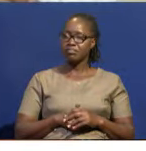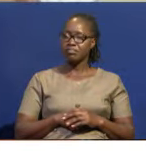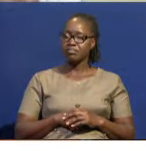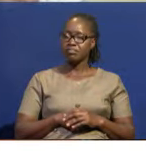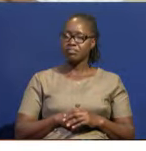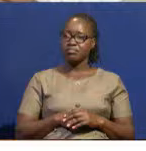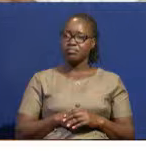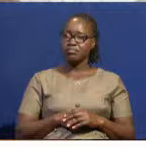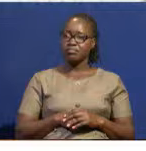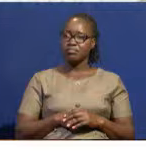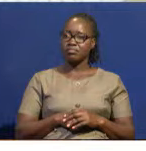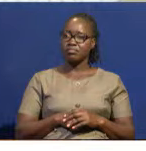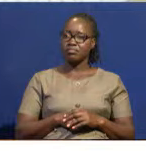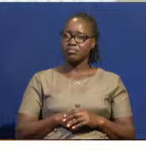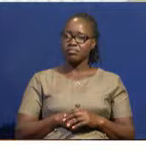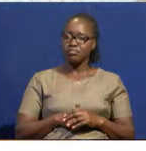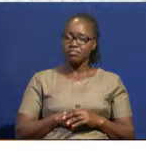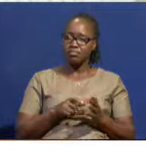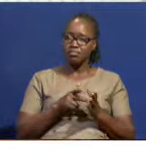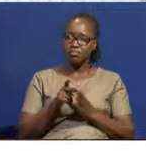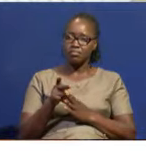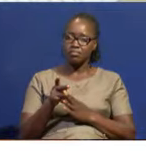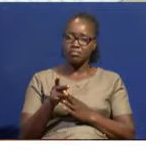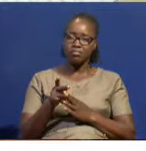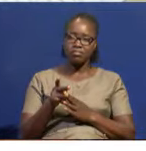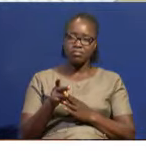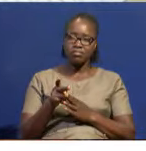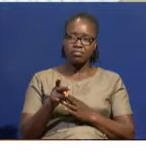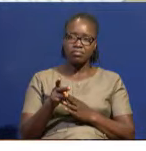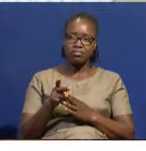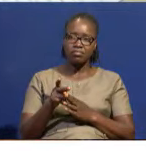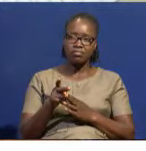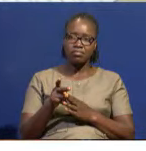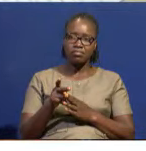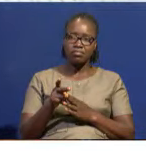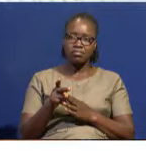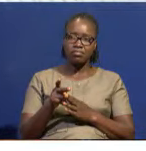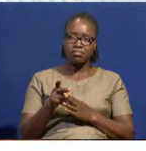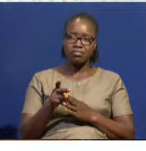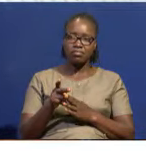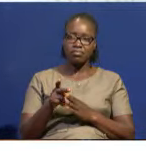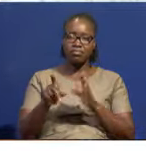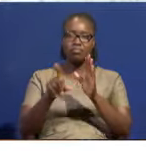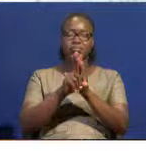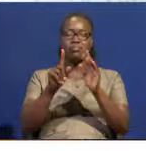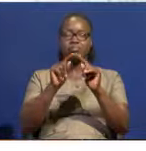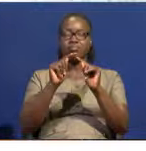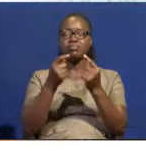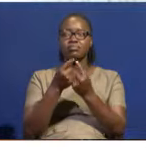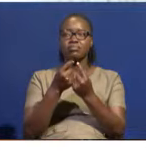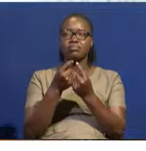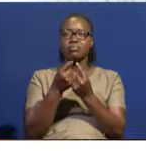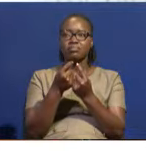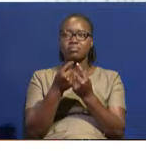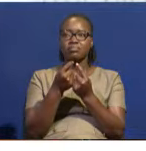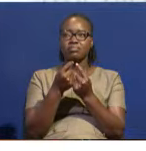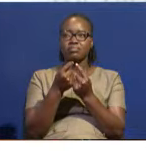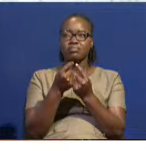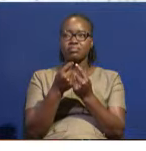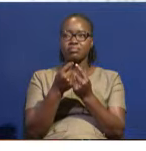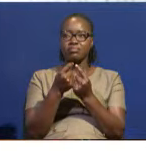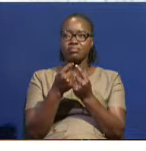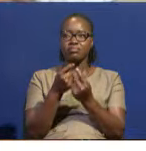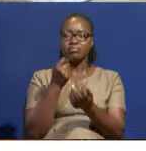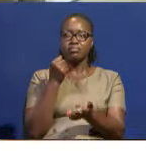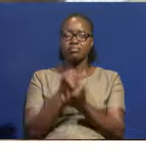asked to be paid the transfer, the legal fee and the